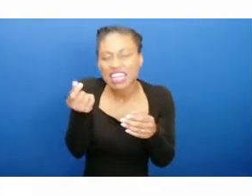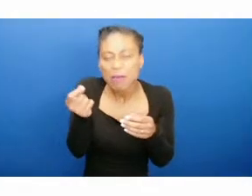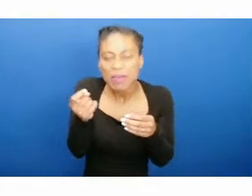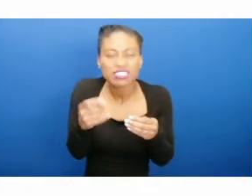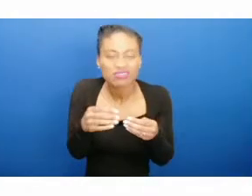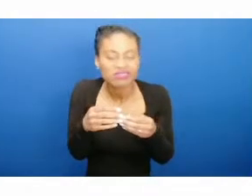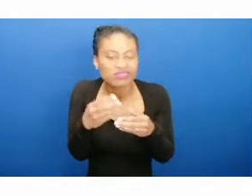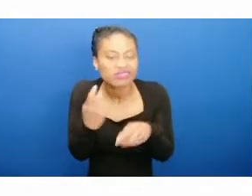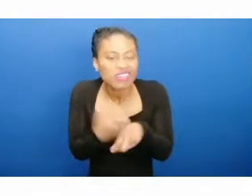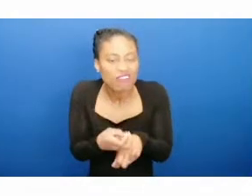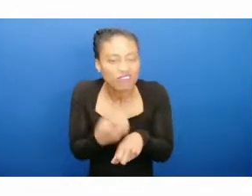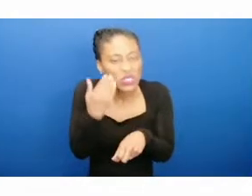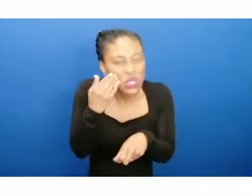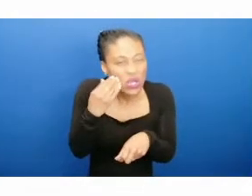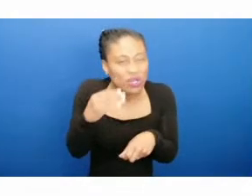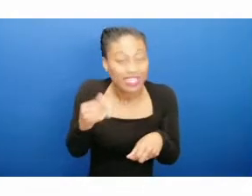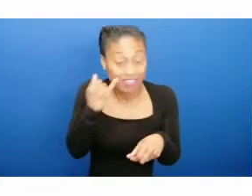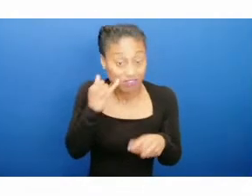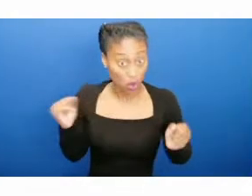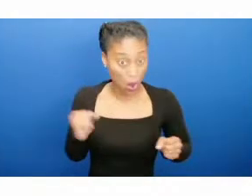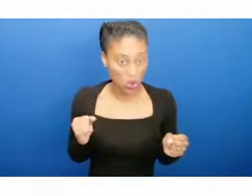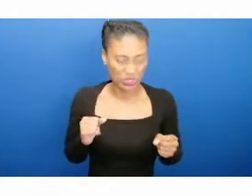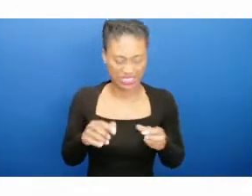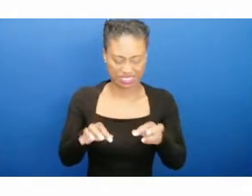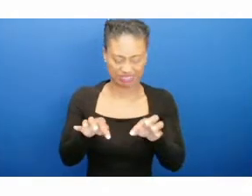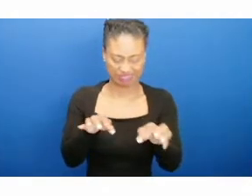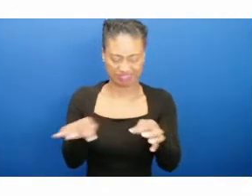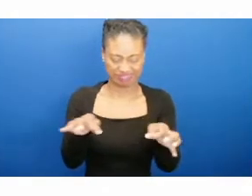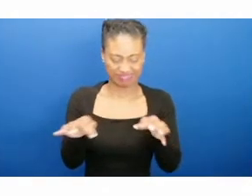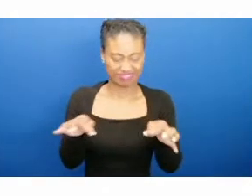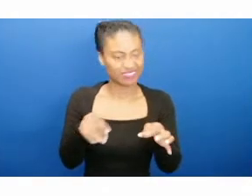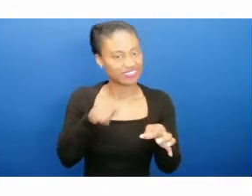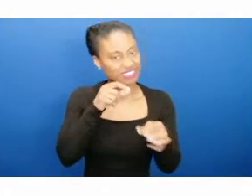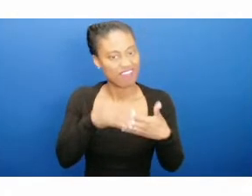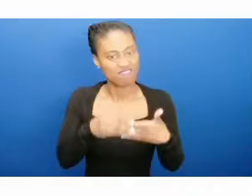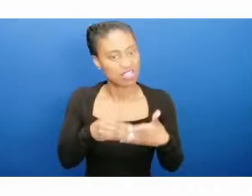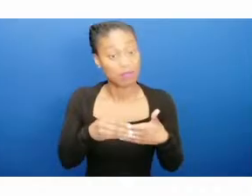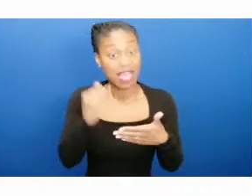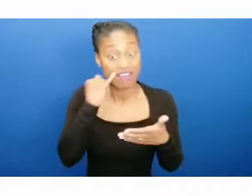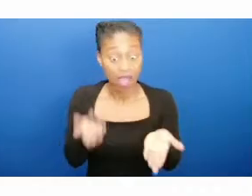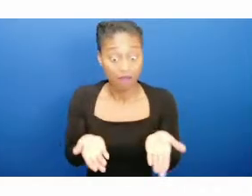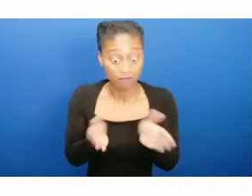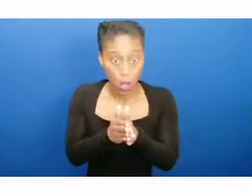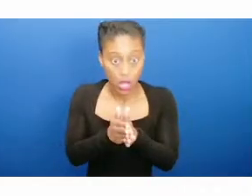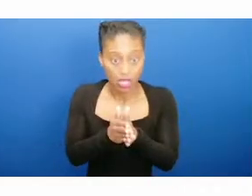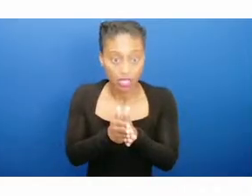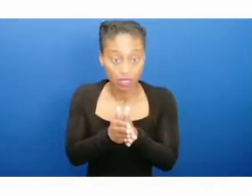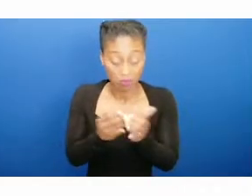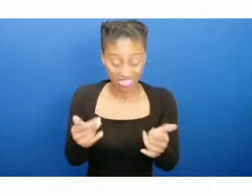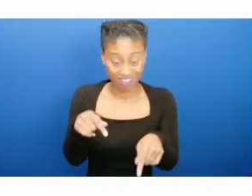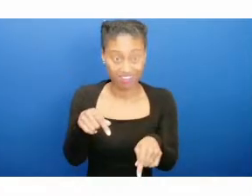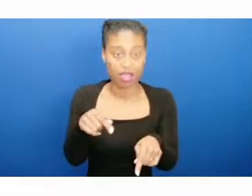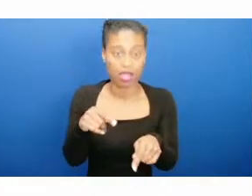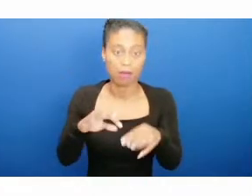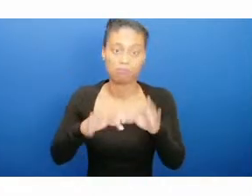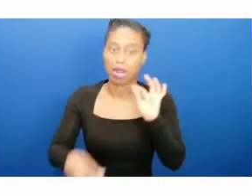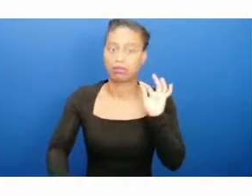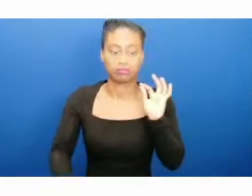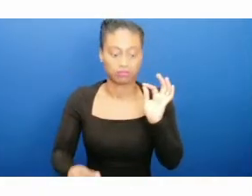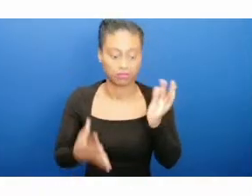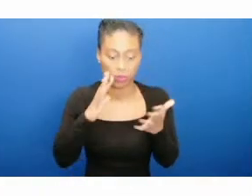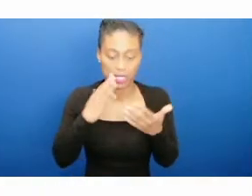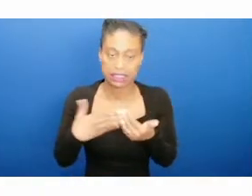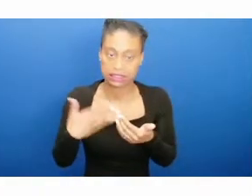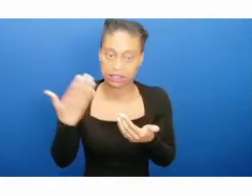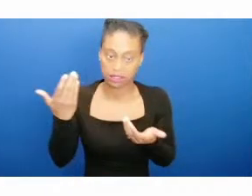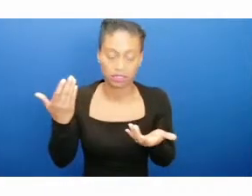rigid when they're cold. And so if I was to try to fold this in half in its current state, it would break. So we